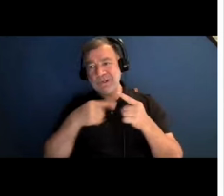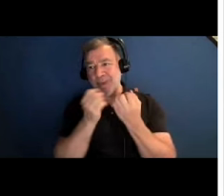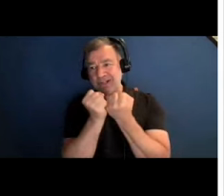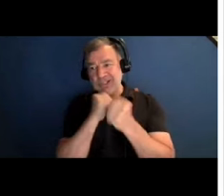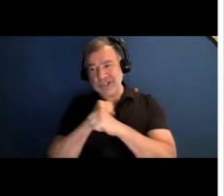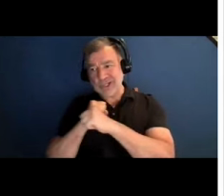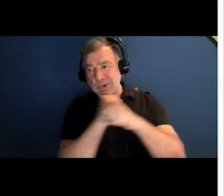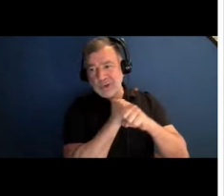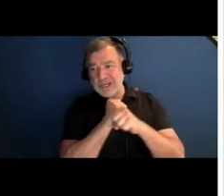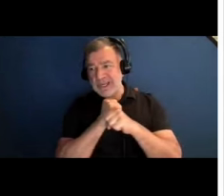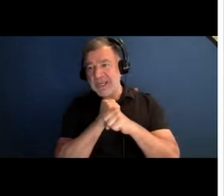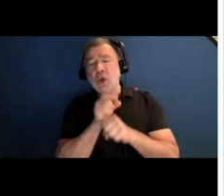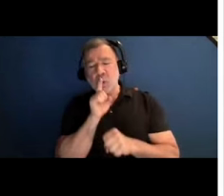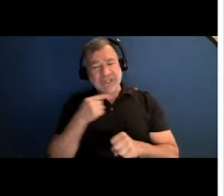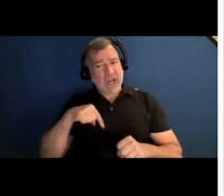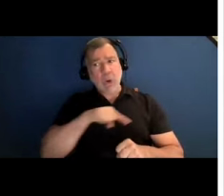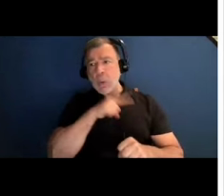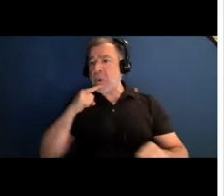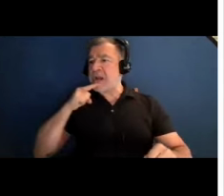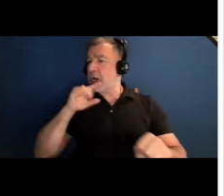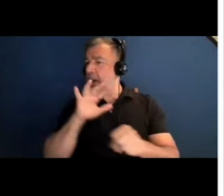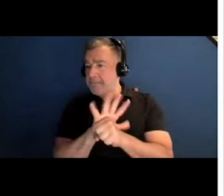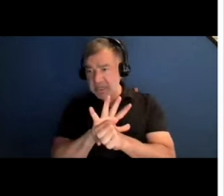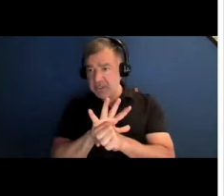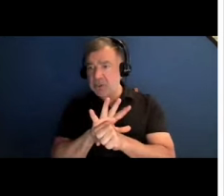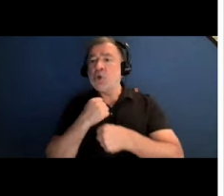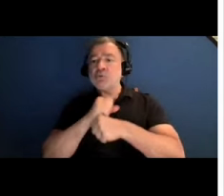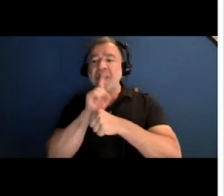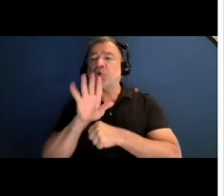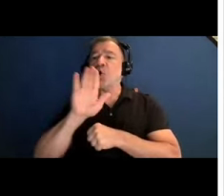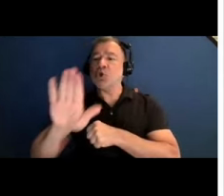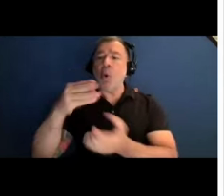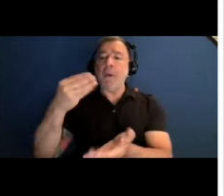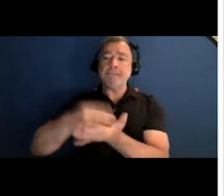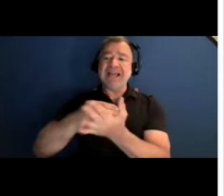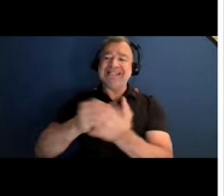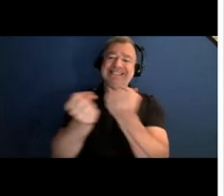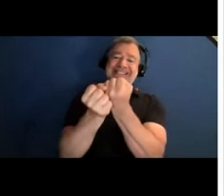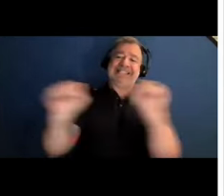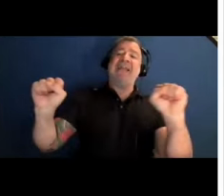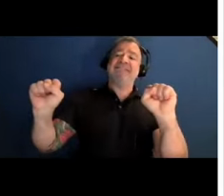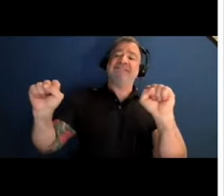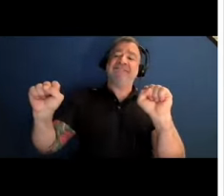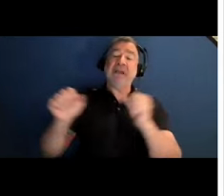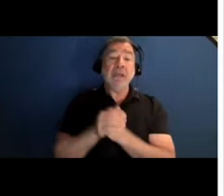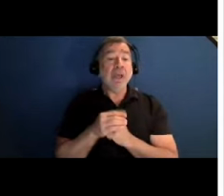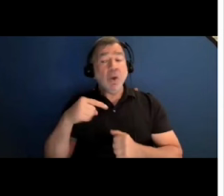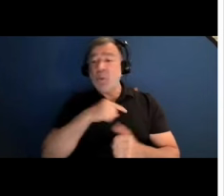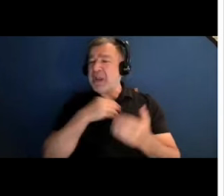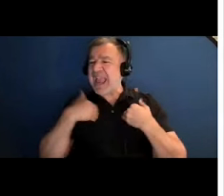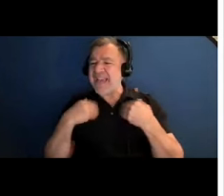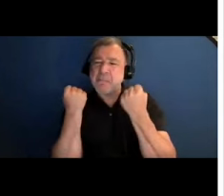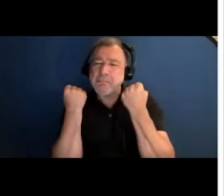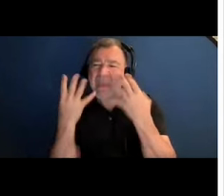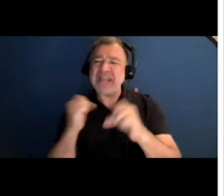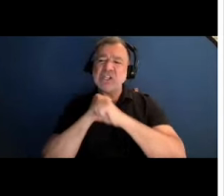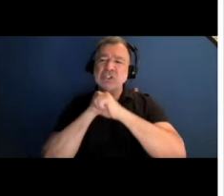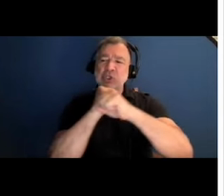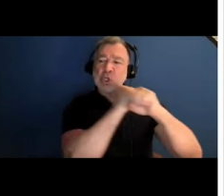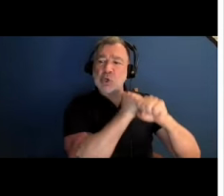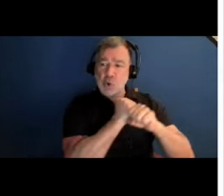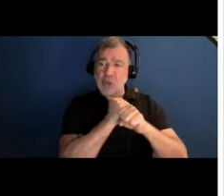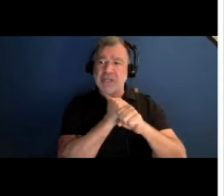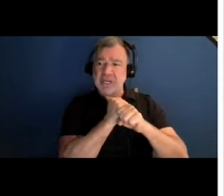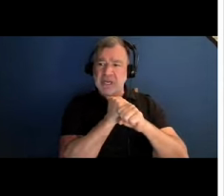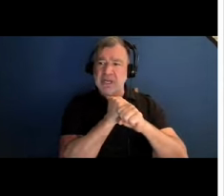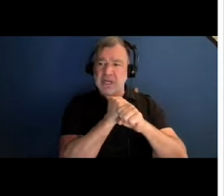security of everyone's ABLE account. We do apply many different types of security measures and continuously monitor our systems